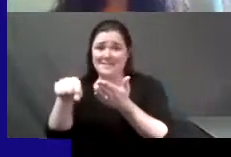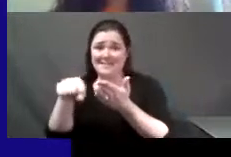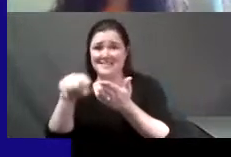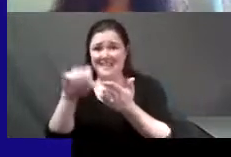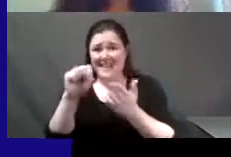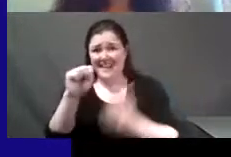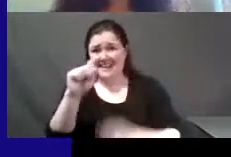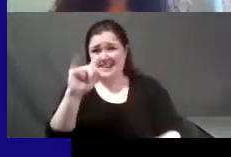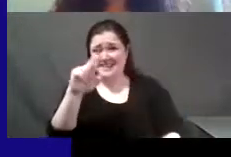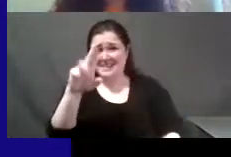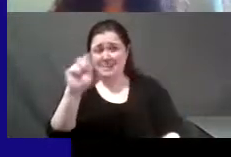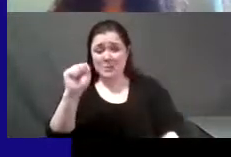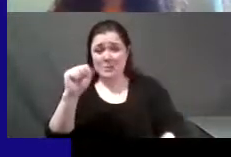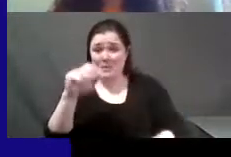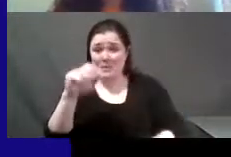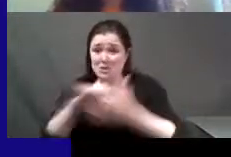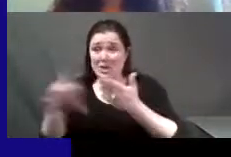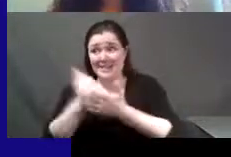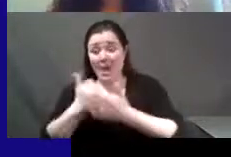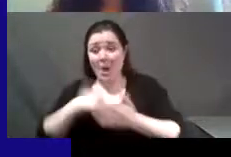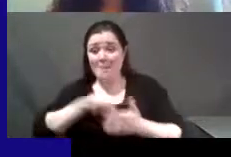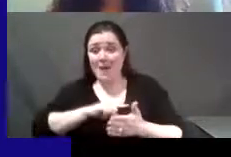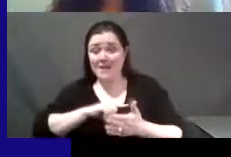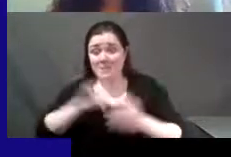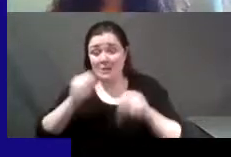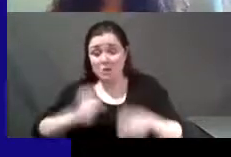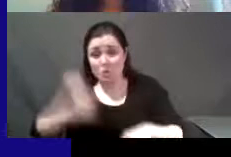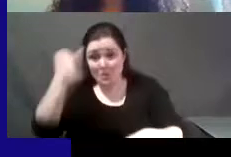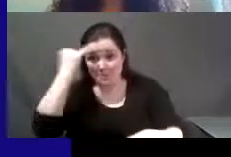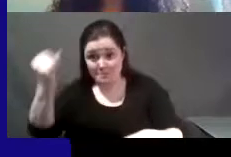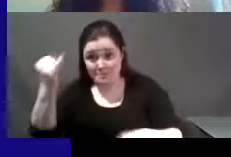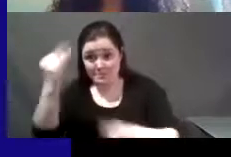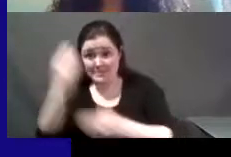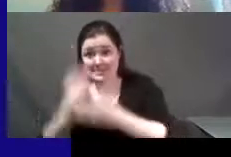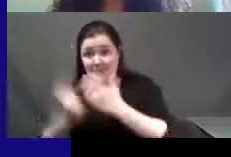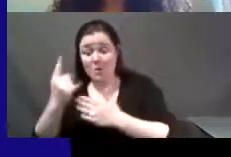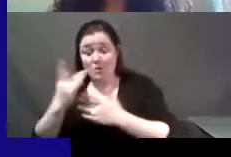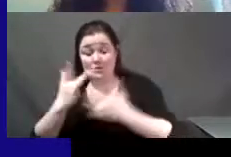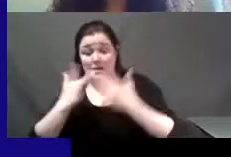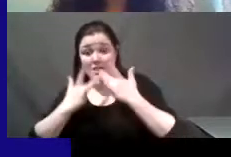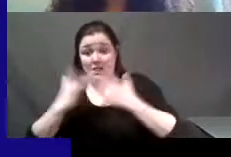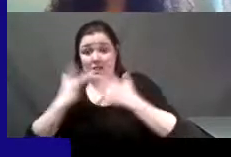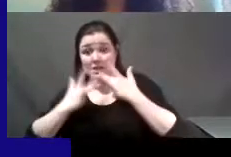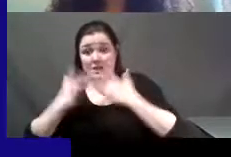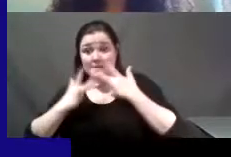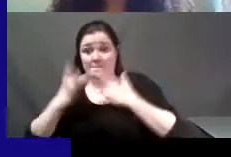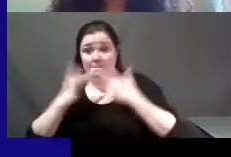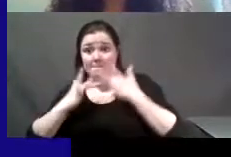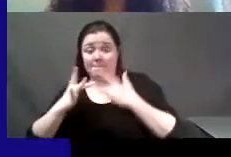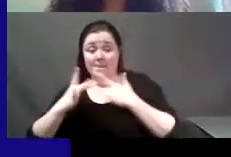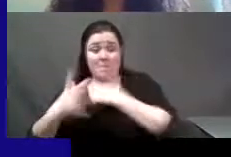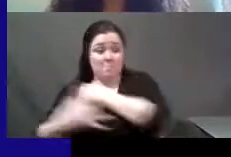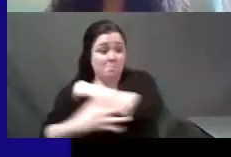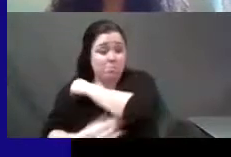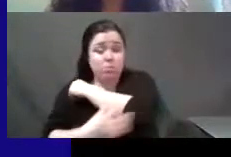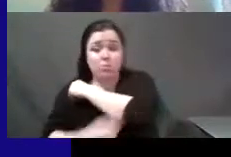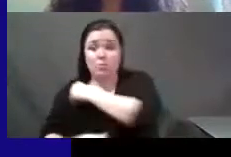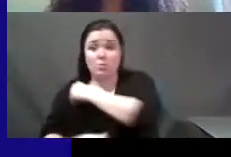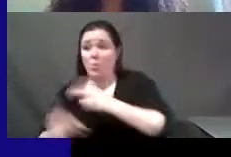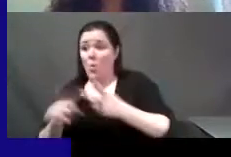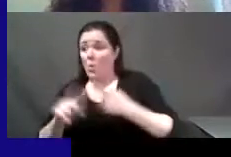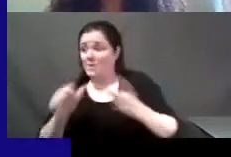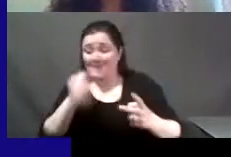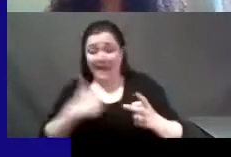checks, they help us, but imagine that can help someone who is maybe battling with poverty or not having a